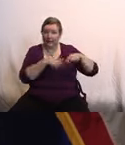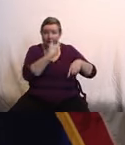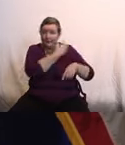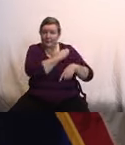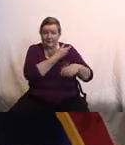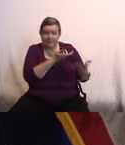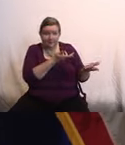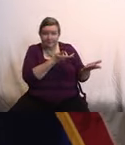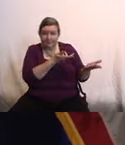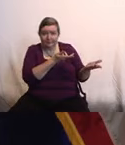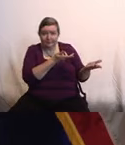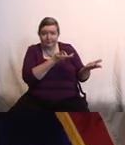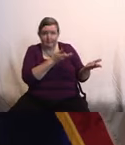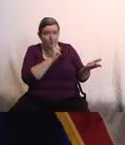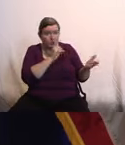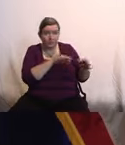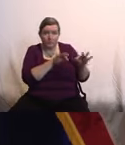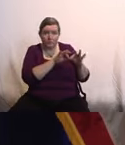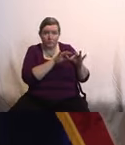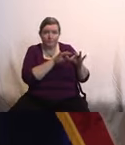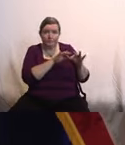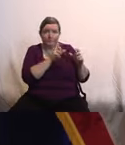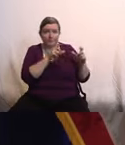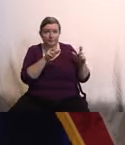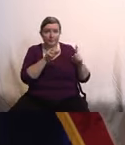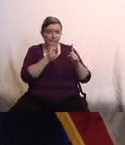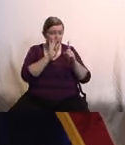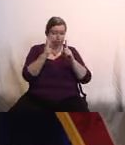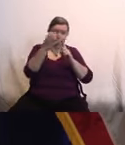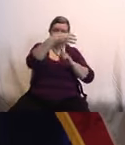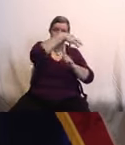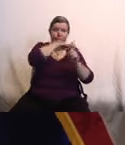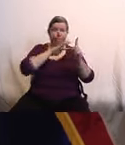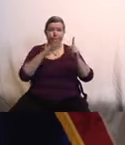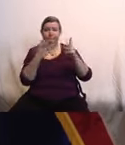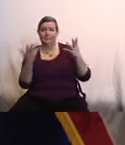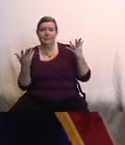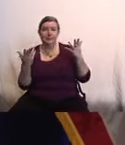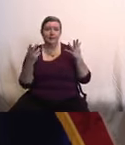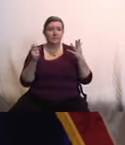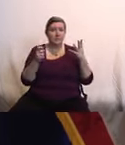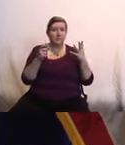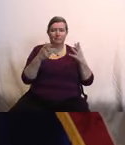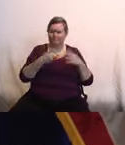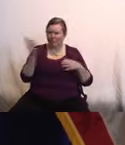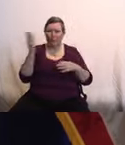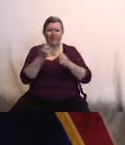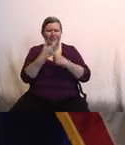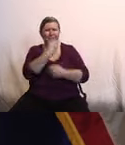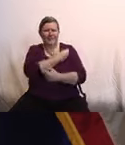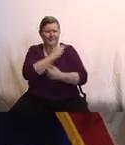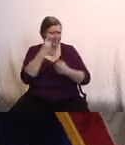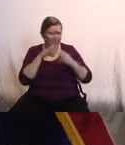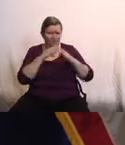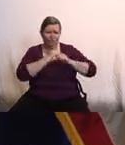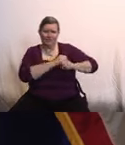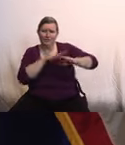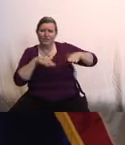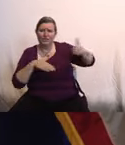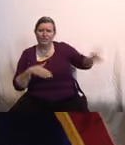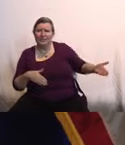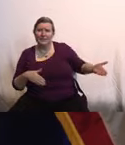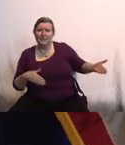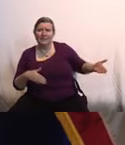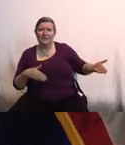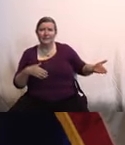really is important that those people around them who can be vaccinated get vaccinated. And yes, the great silver lining of this pandemic has always been that the kids have